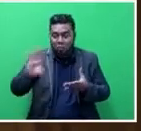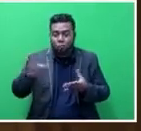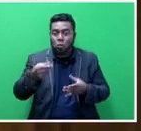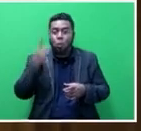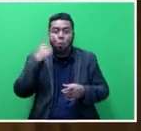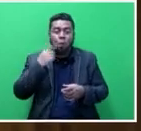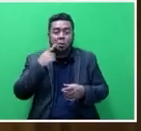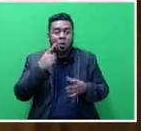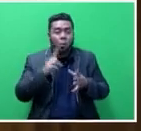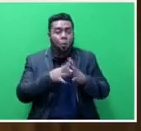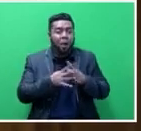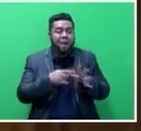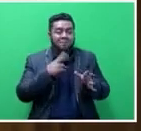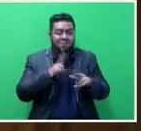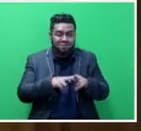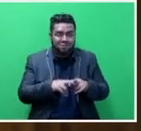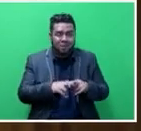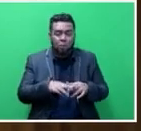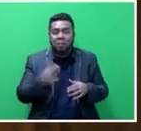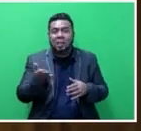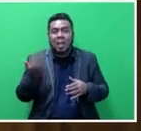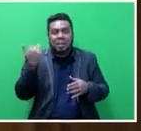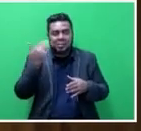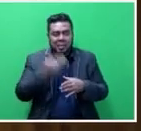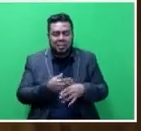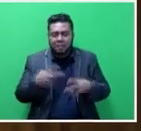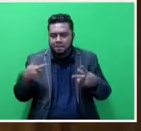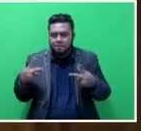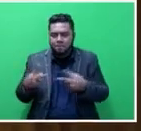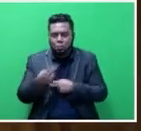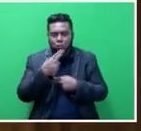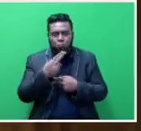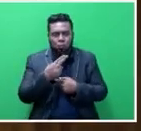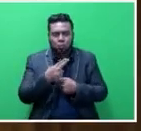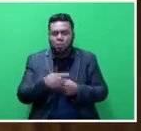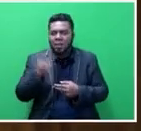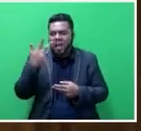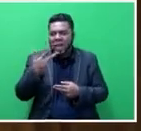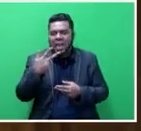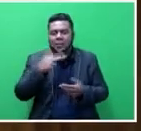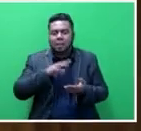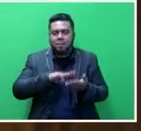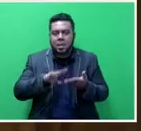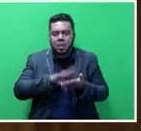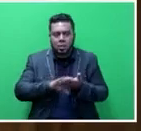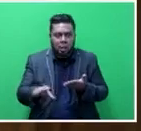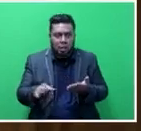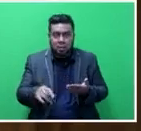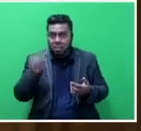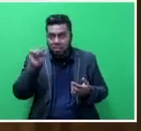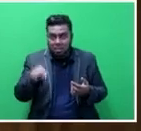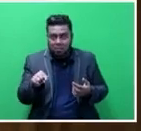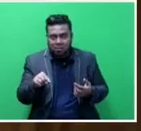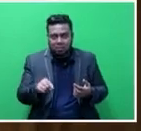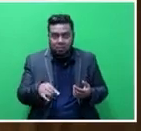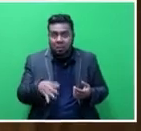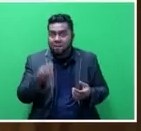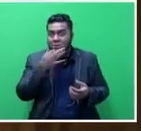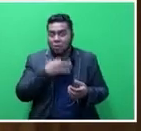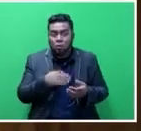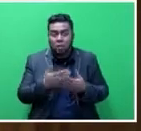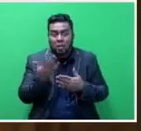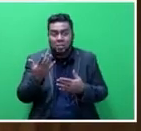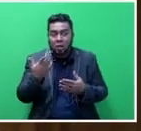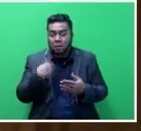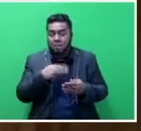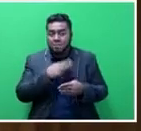Water Authority of Fiji was last night cut by a staggering $8 million. This, a few days after